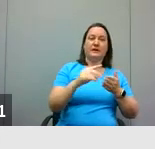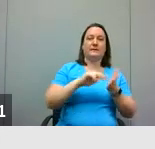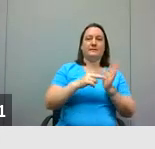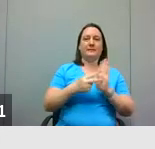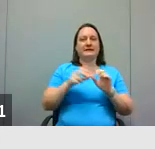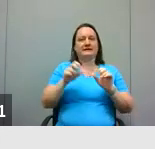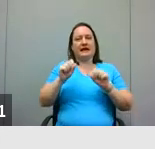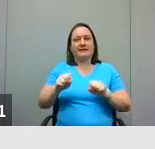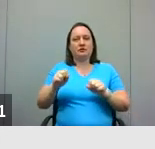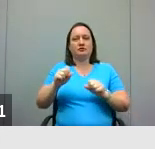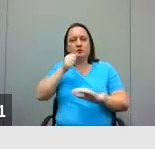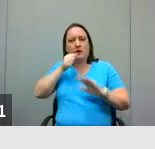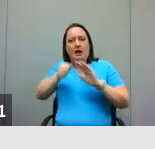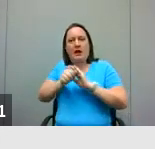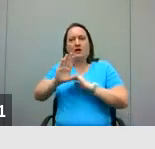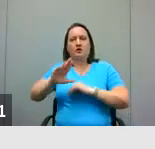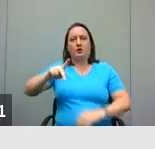others.